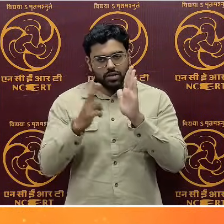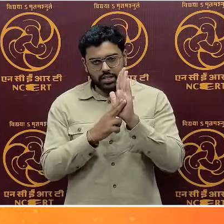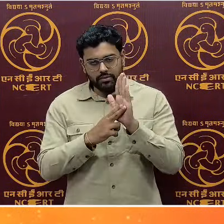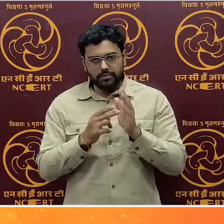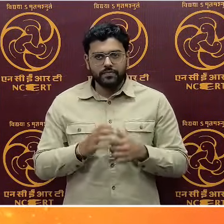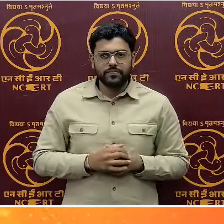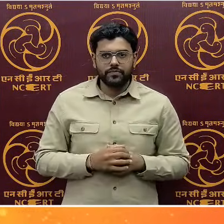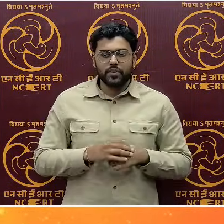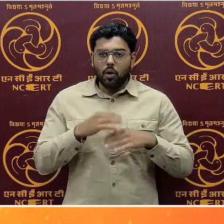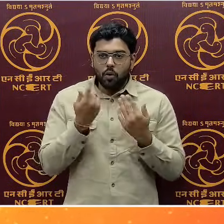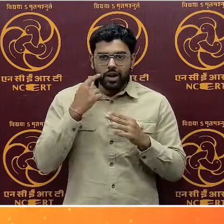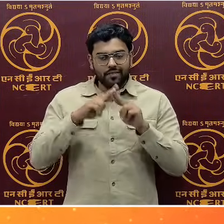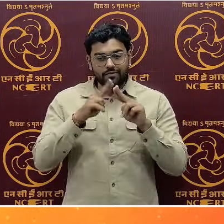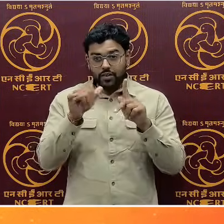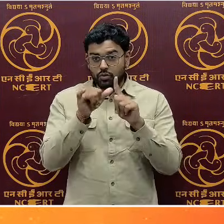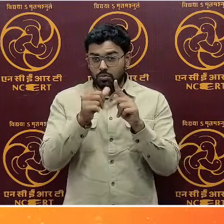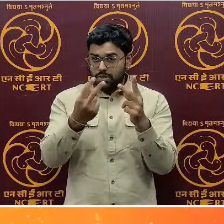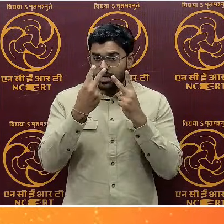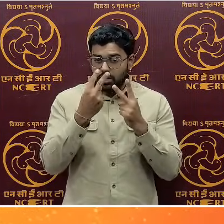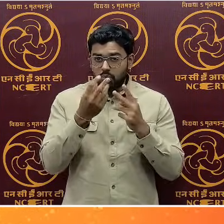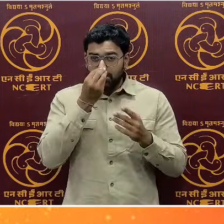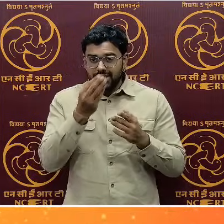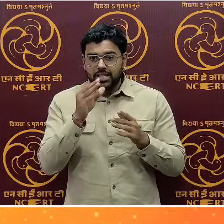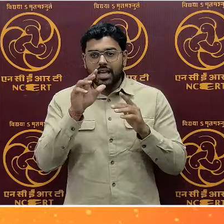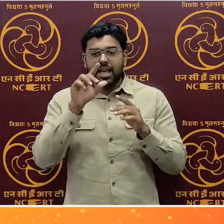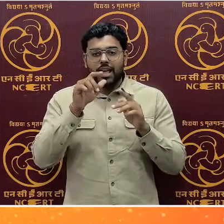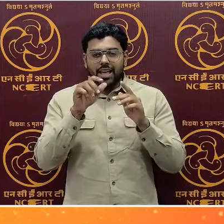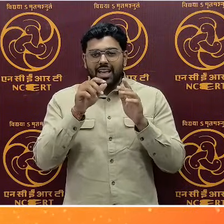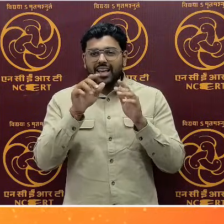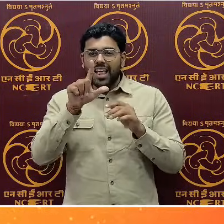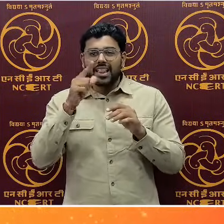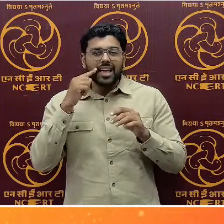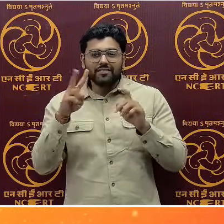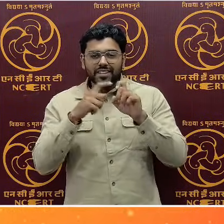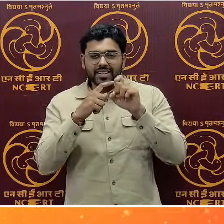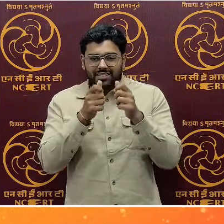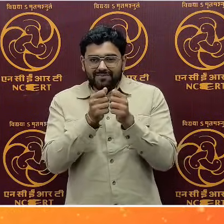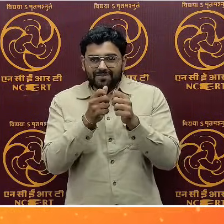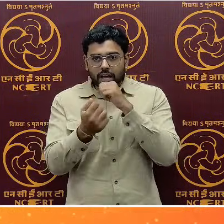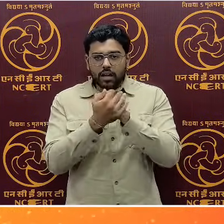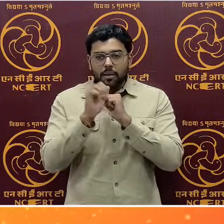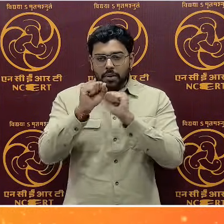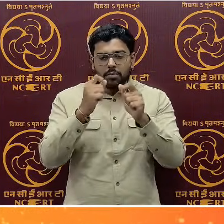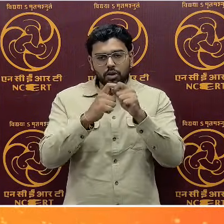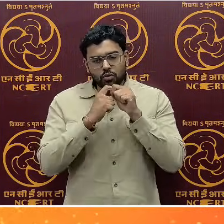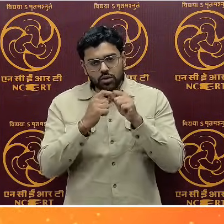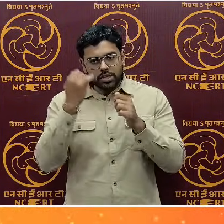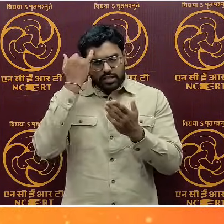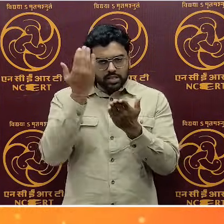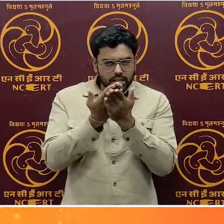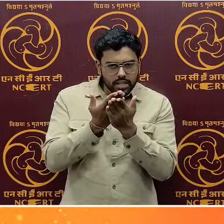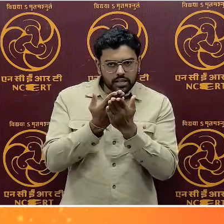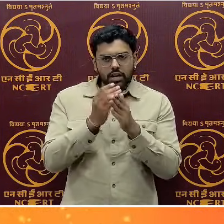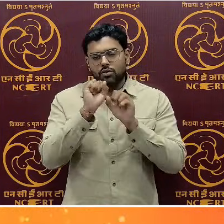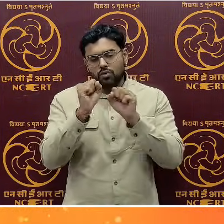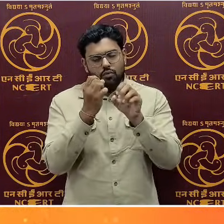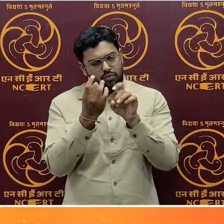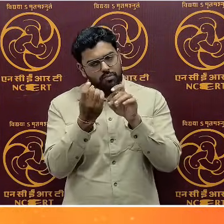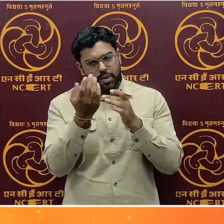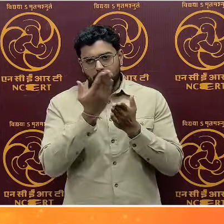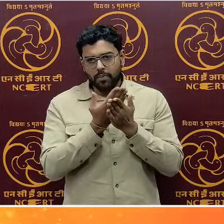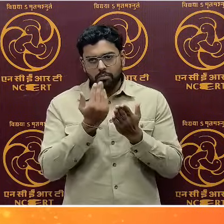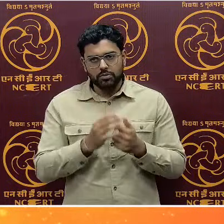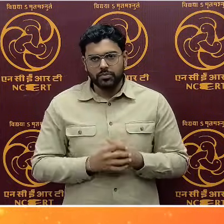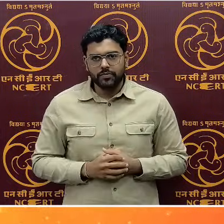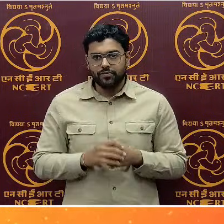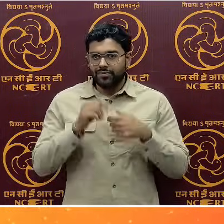tth.class8@ciet.nic.in, and on our YouTube handle NCERT Official, you can send us your questions, suggestions and of course your feedback. Now